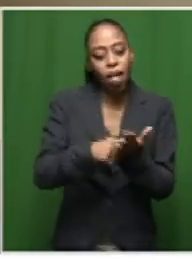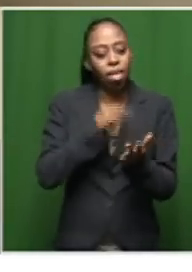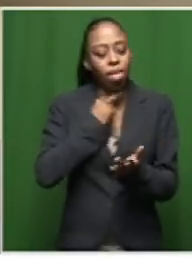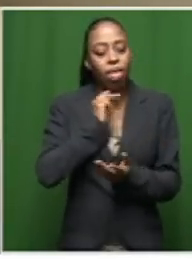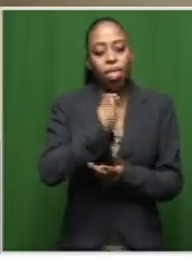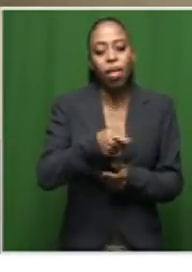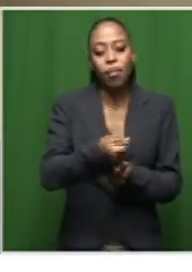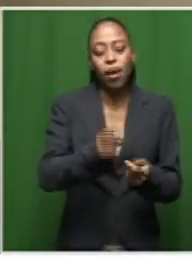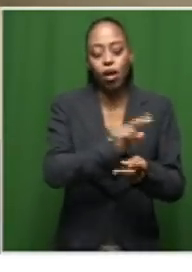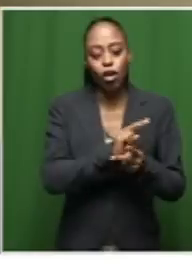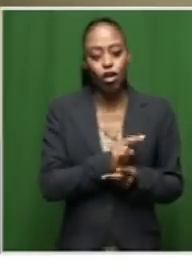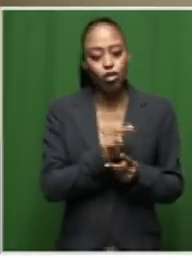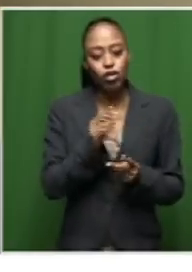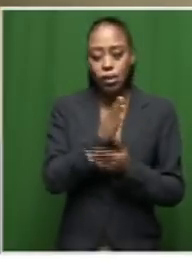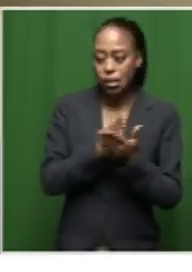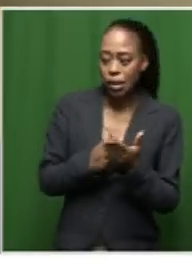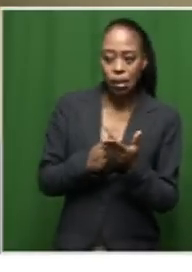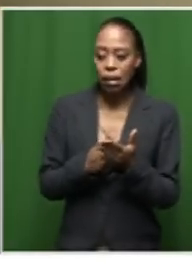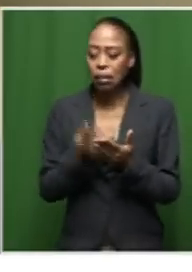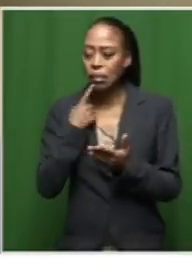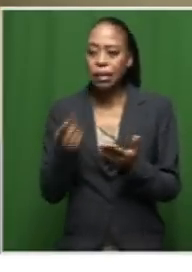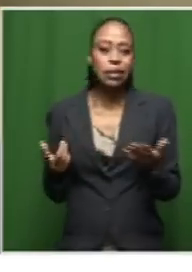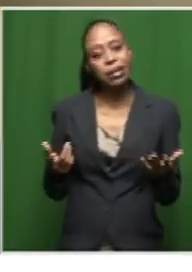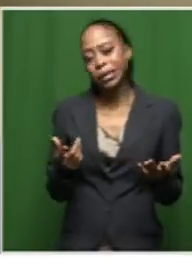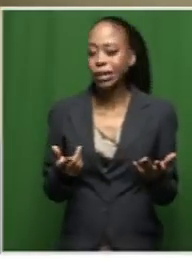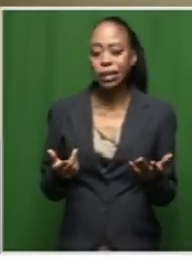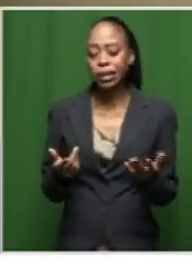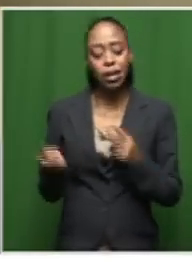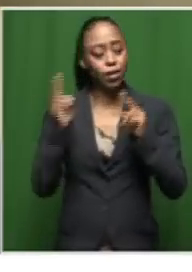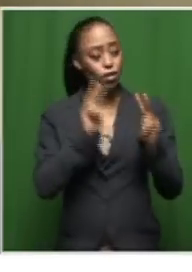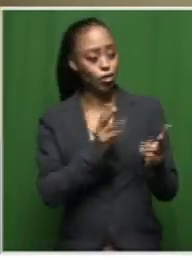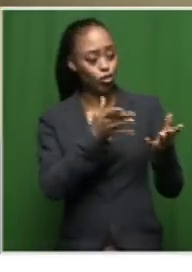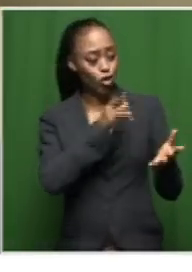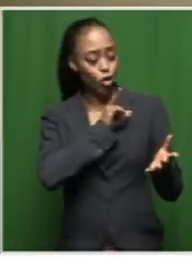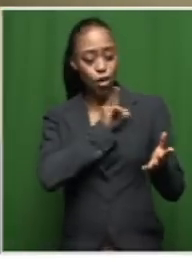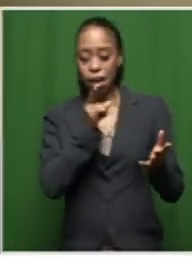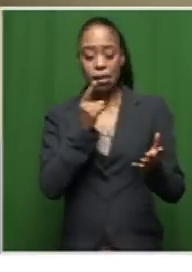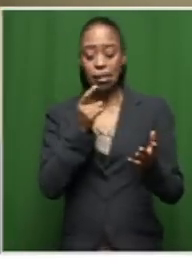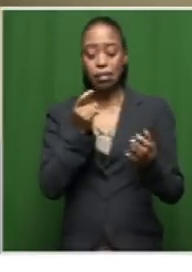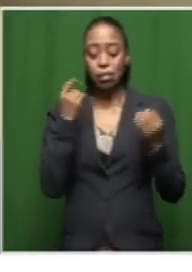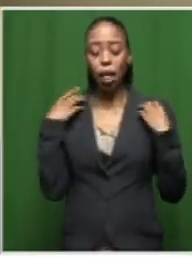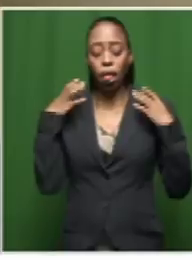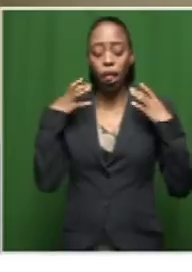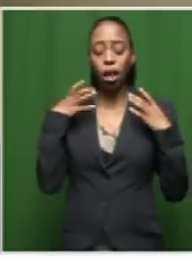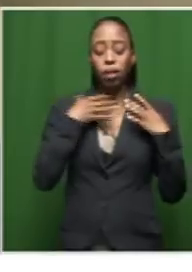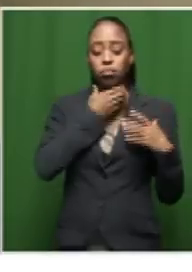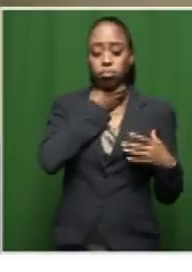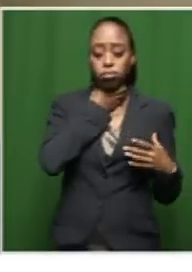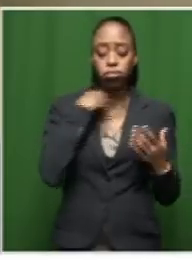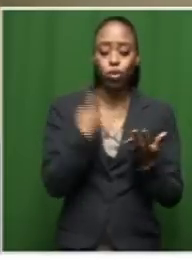unable to pay back the loan. Some have rationalized that view due to the levels of indebtedness because of low